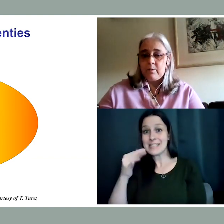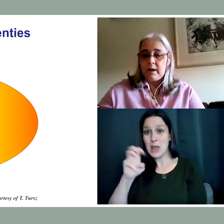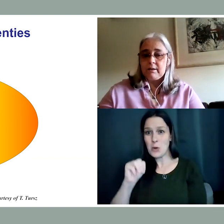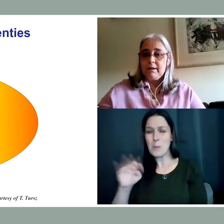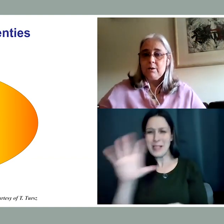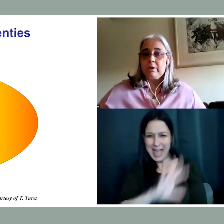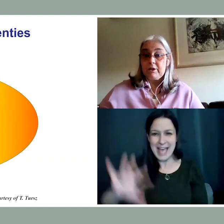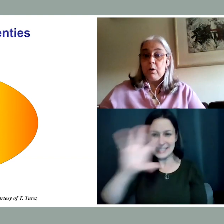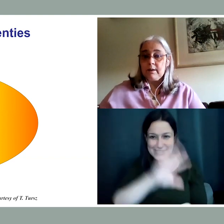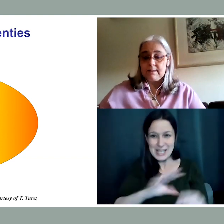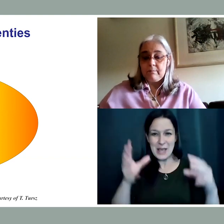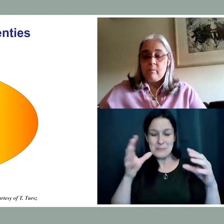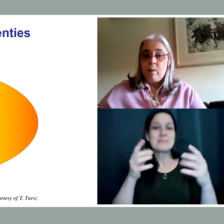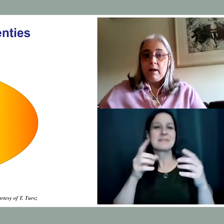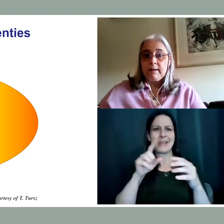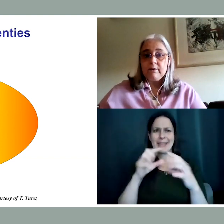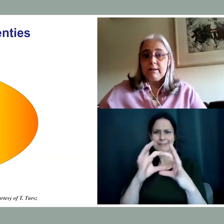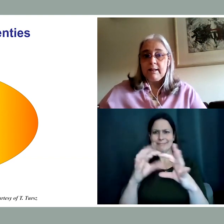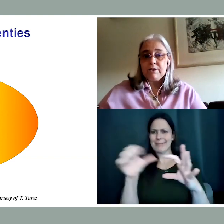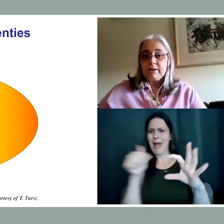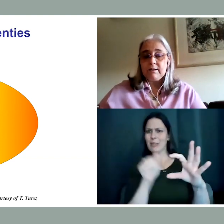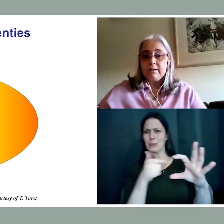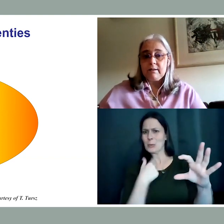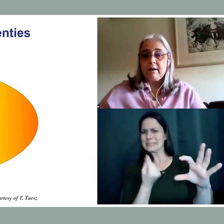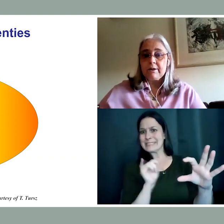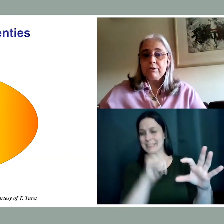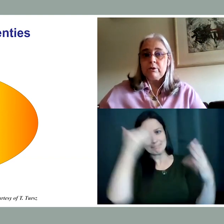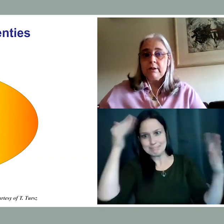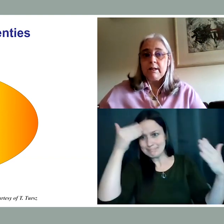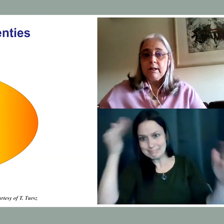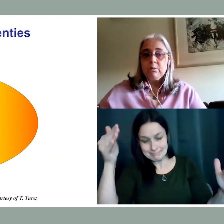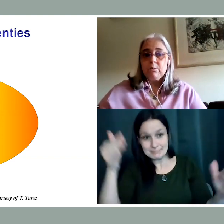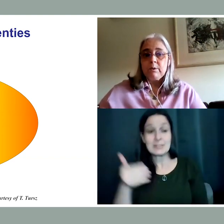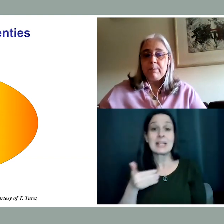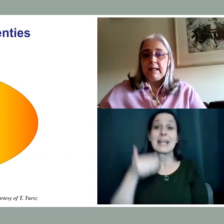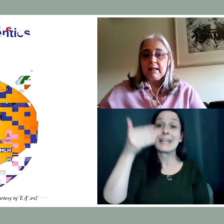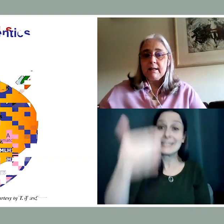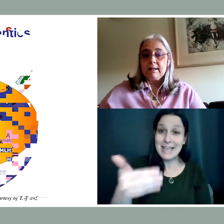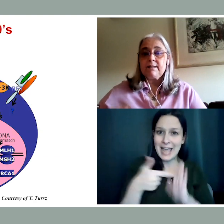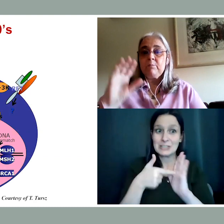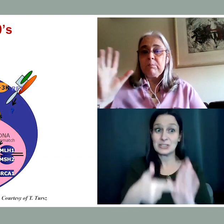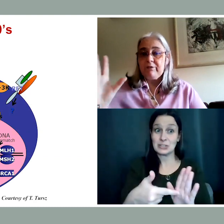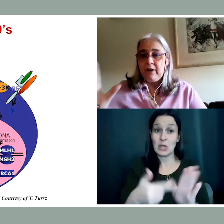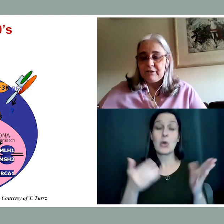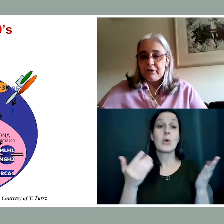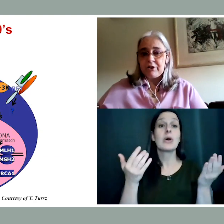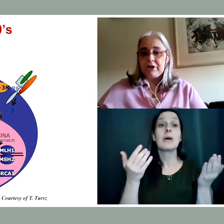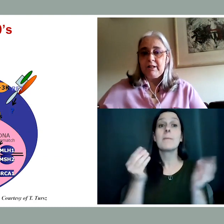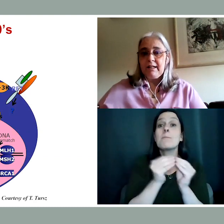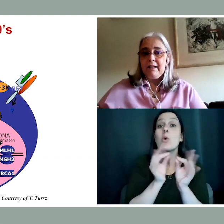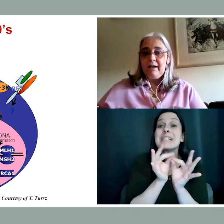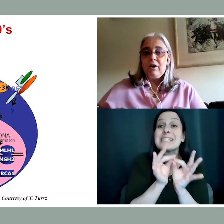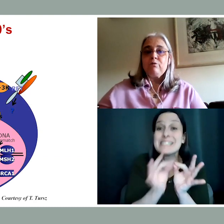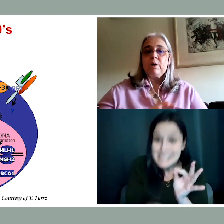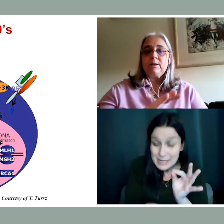know very well what it was. Now the next cartoon will depict a simplified